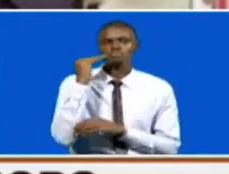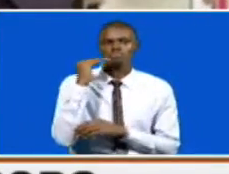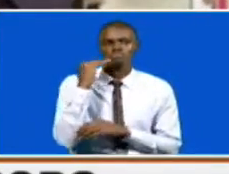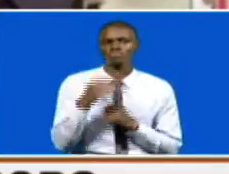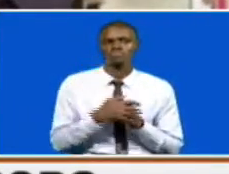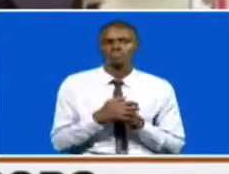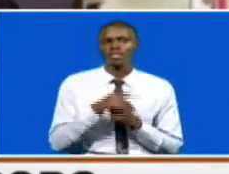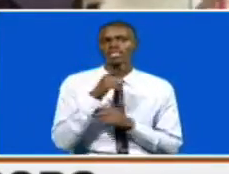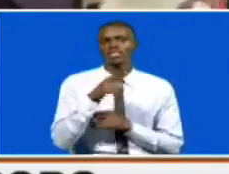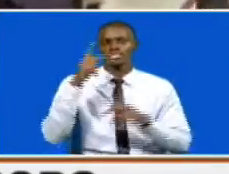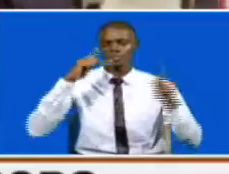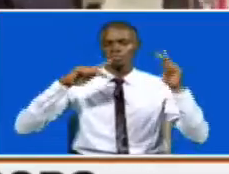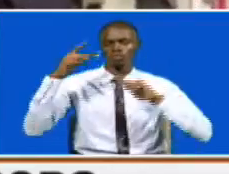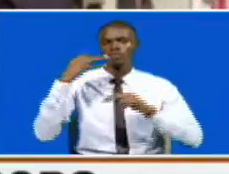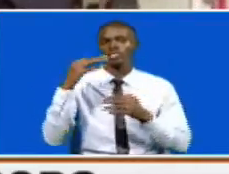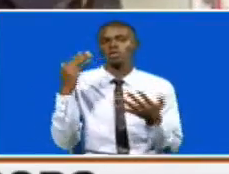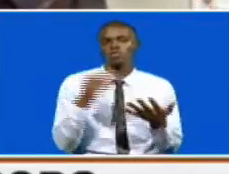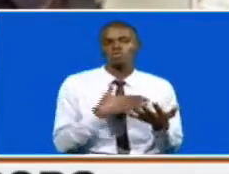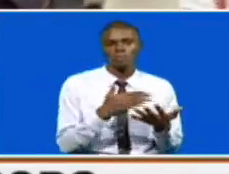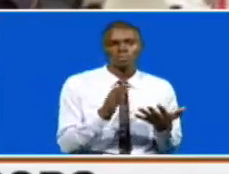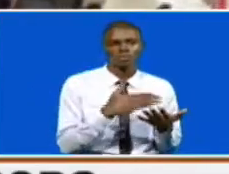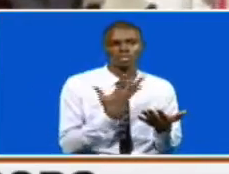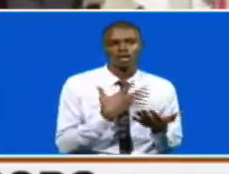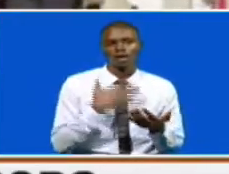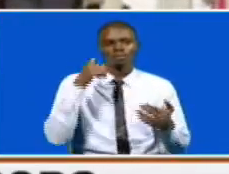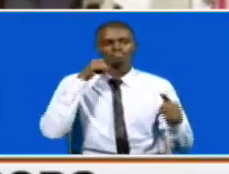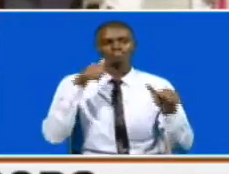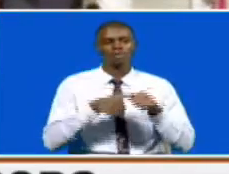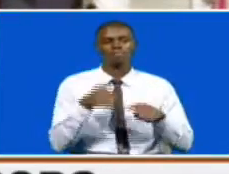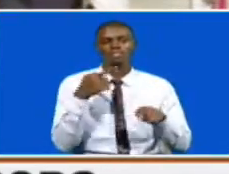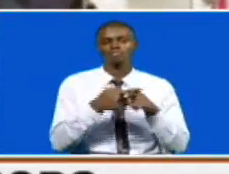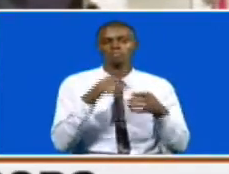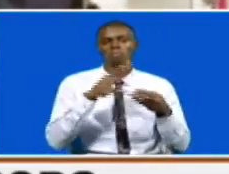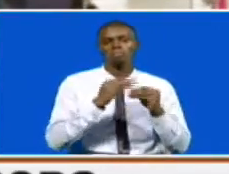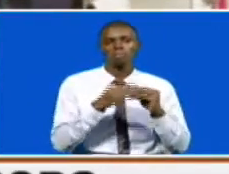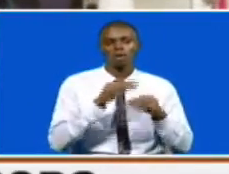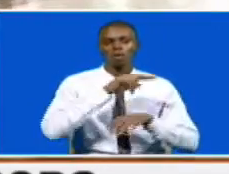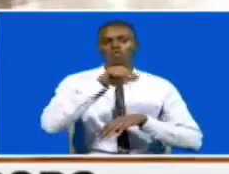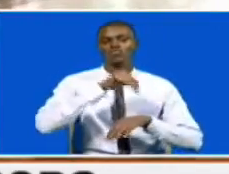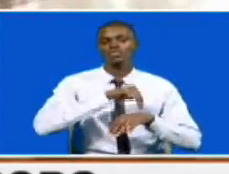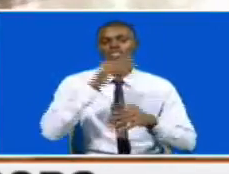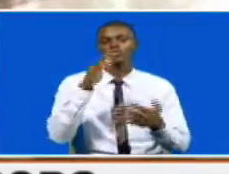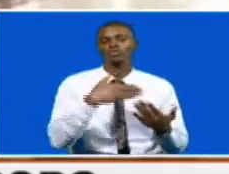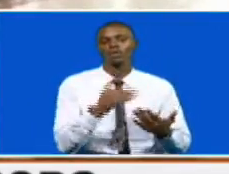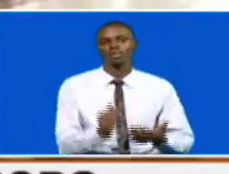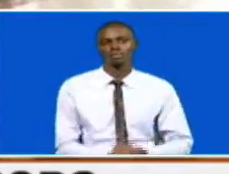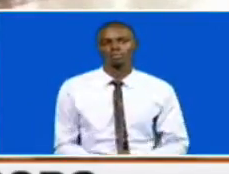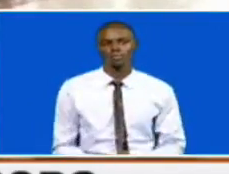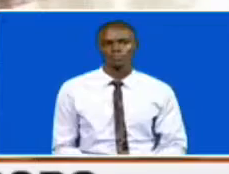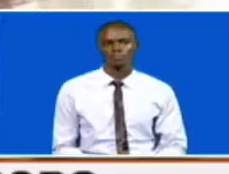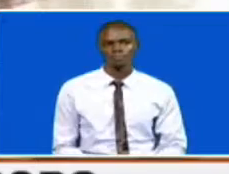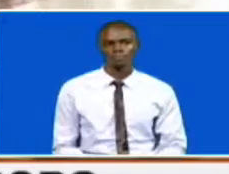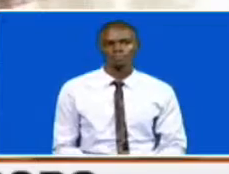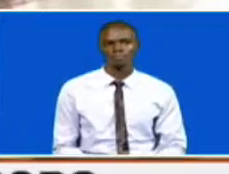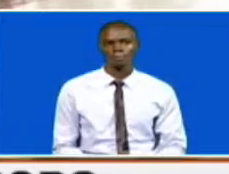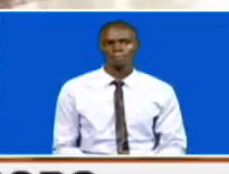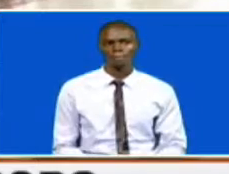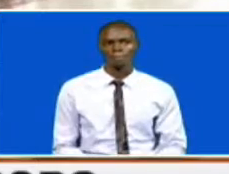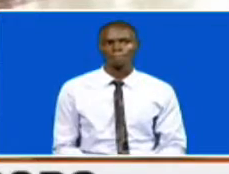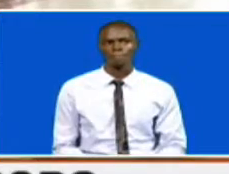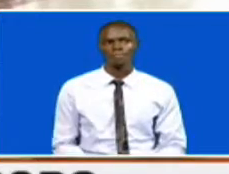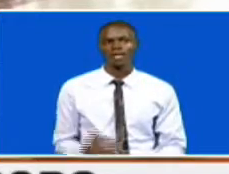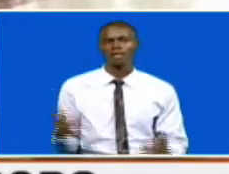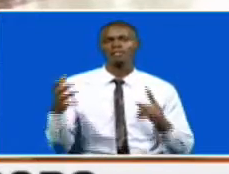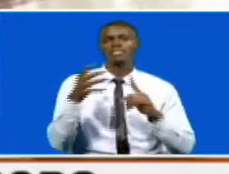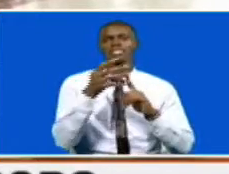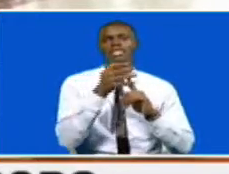He is a professor of music and is remembered as the composer of the national anthem. Although Agwin Skodek did not